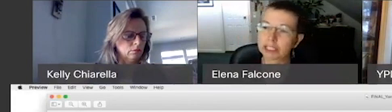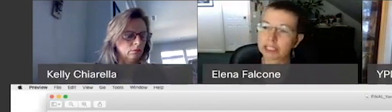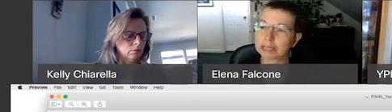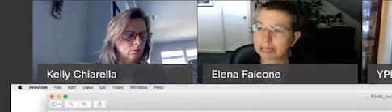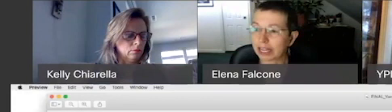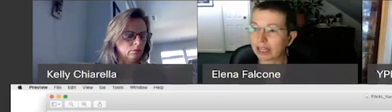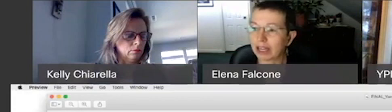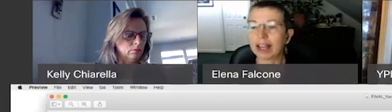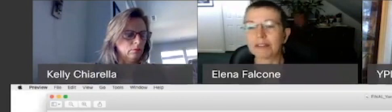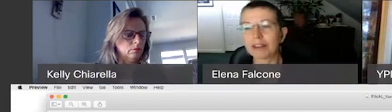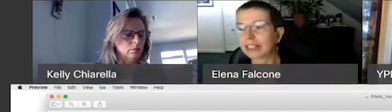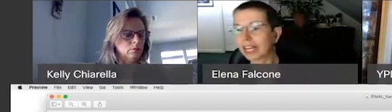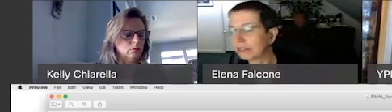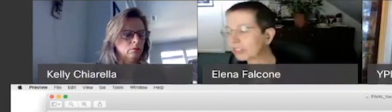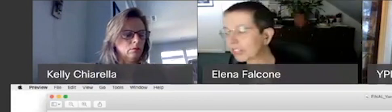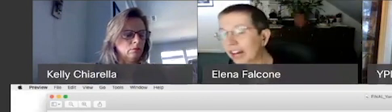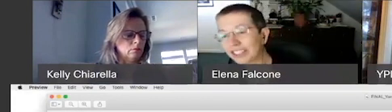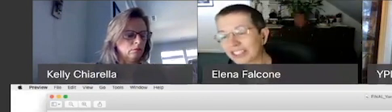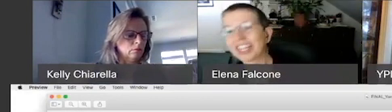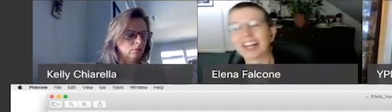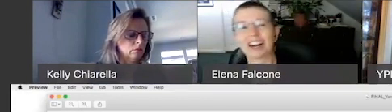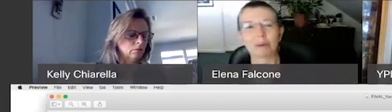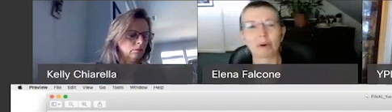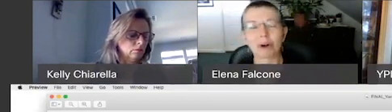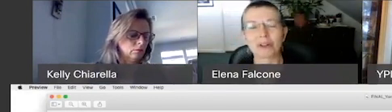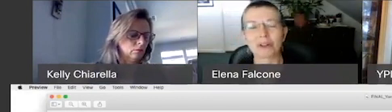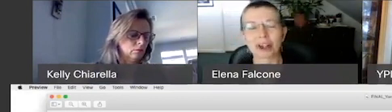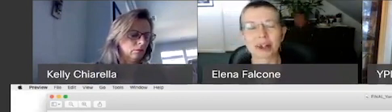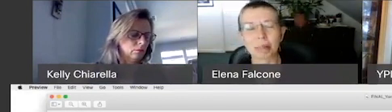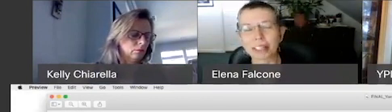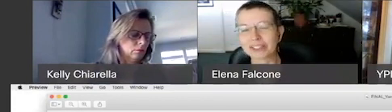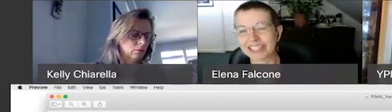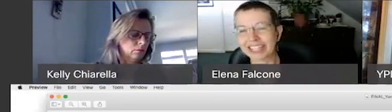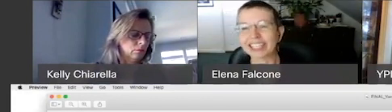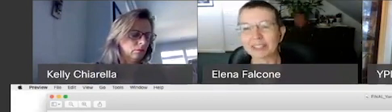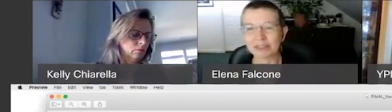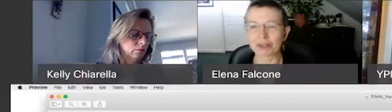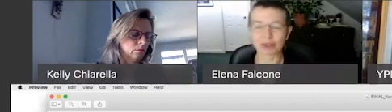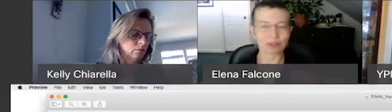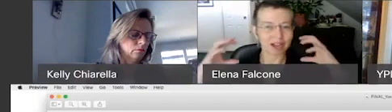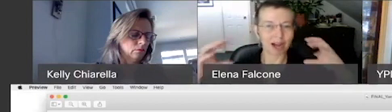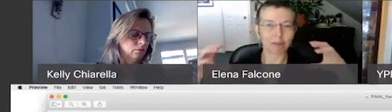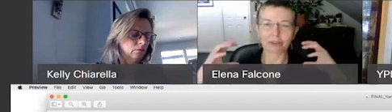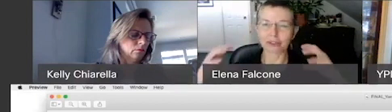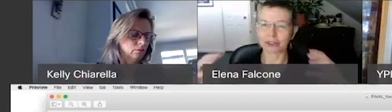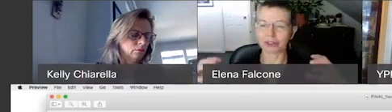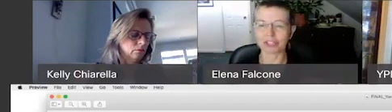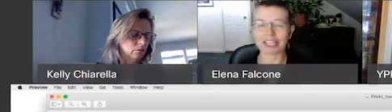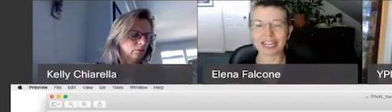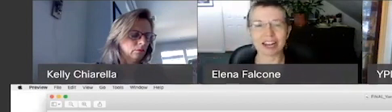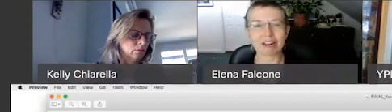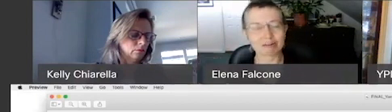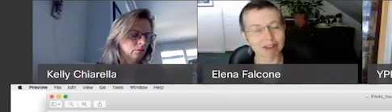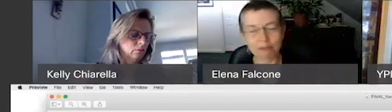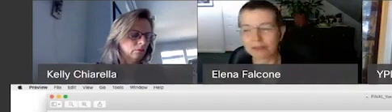this information today. In fact, I have challenged all of these speakers today to give their sort of top concerns